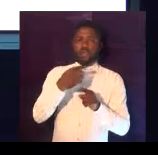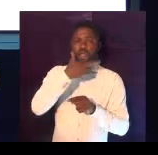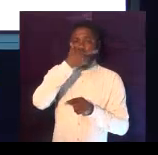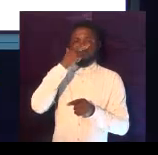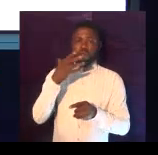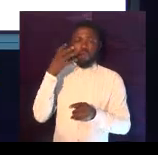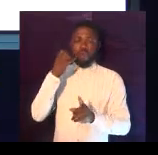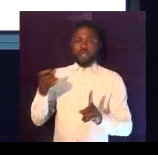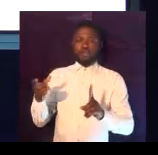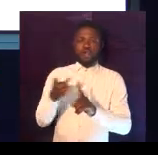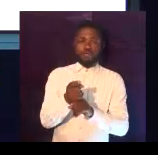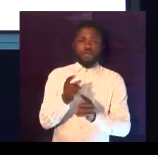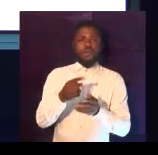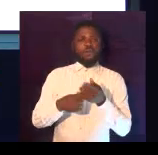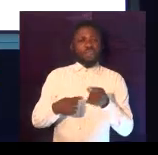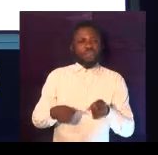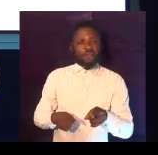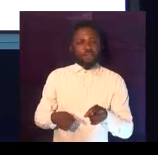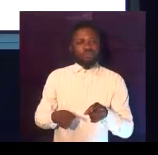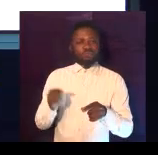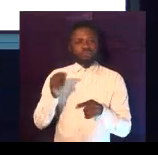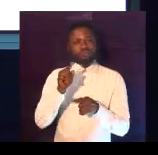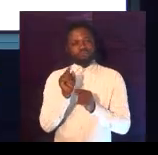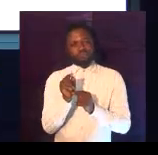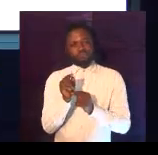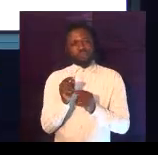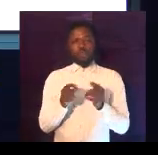When the thief was caught, what happened?